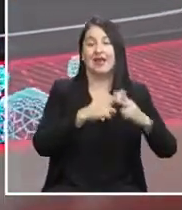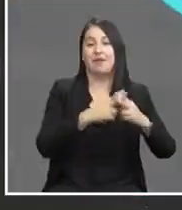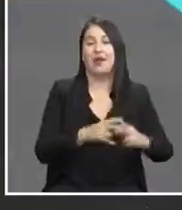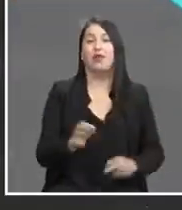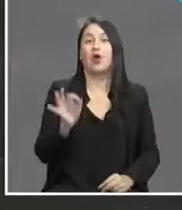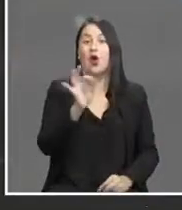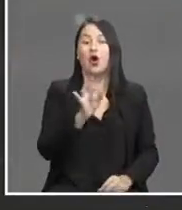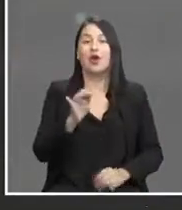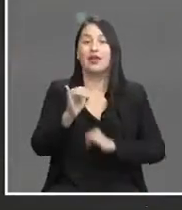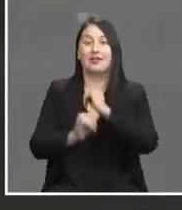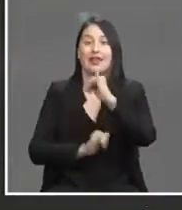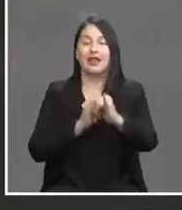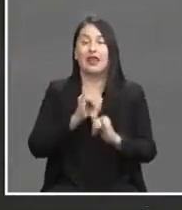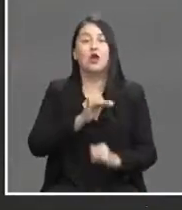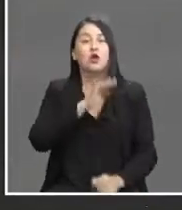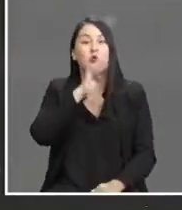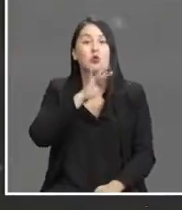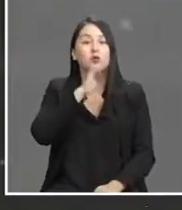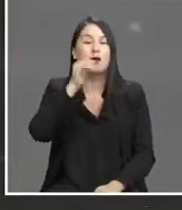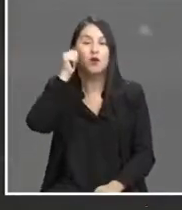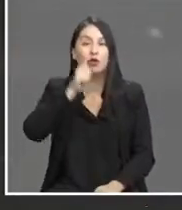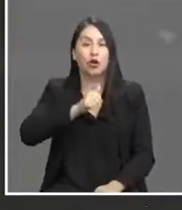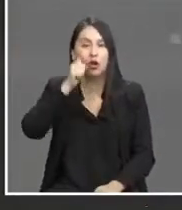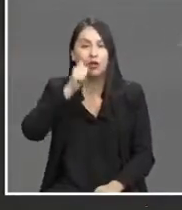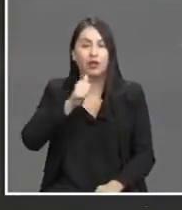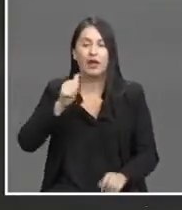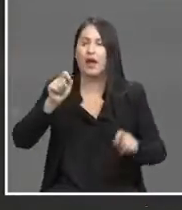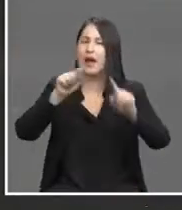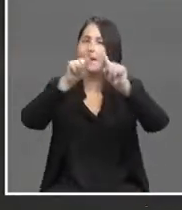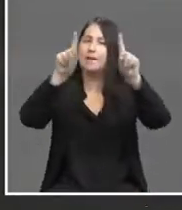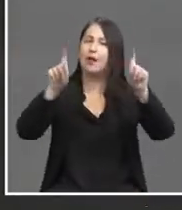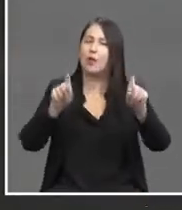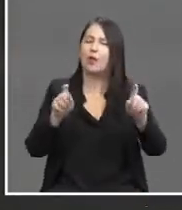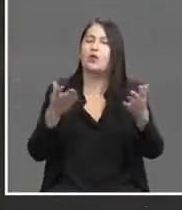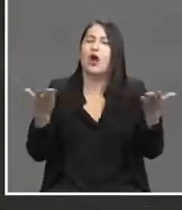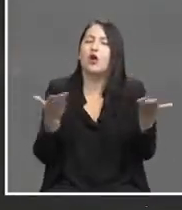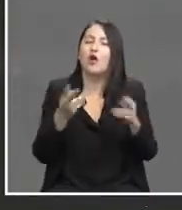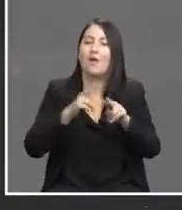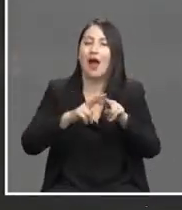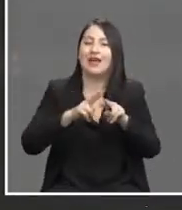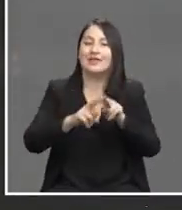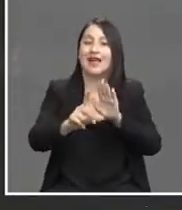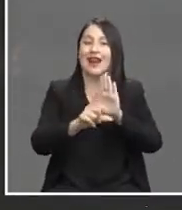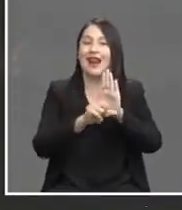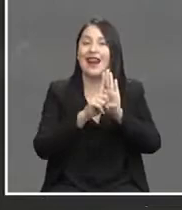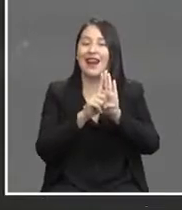how can we legislate cyberspace and give force to the law?